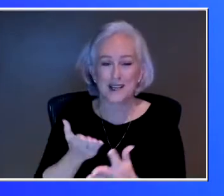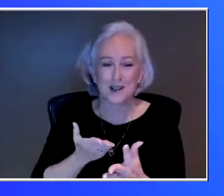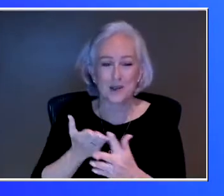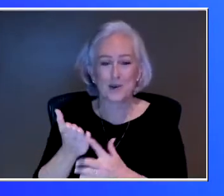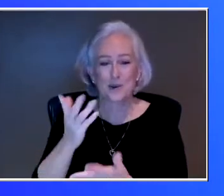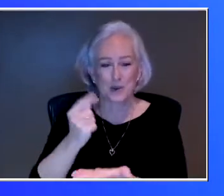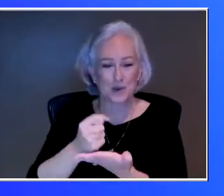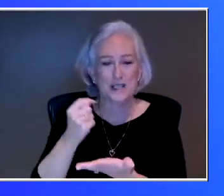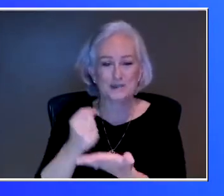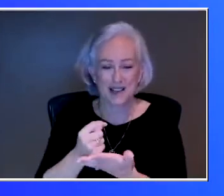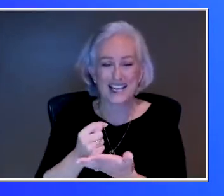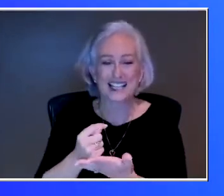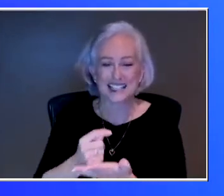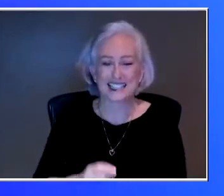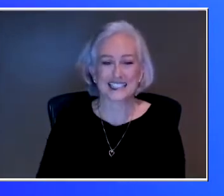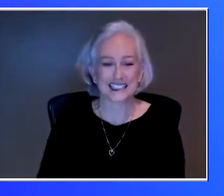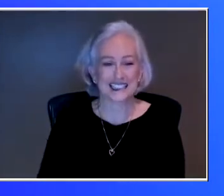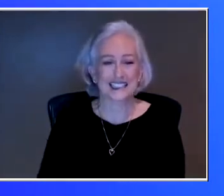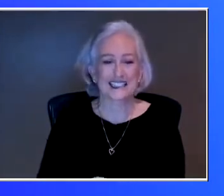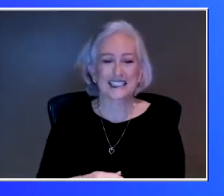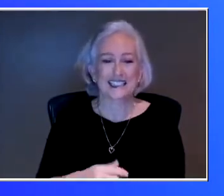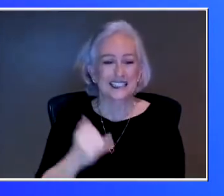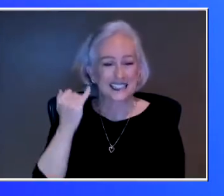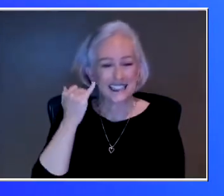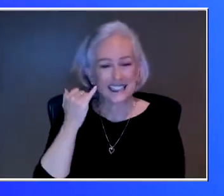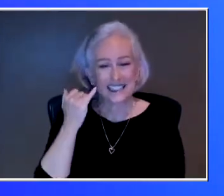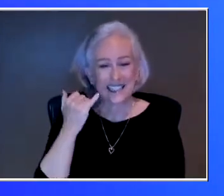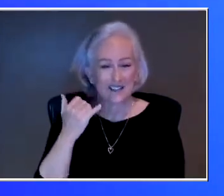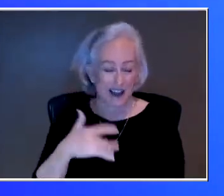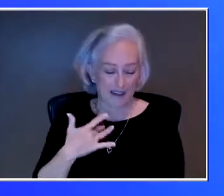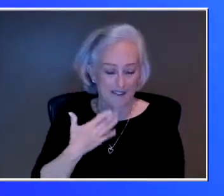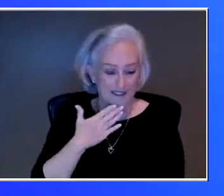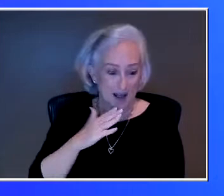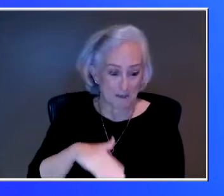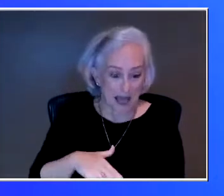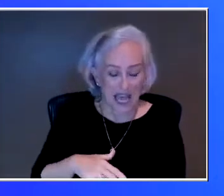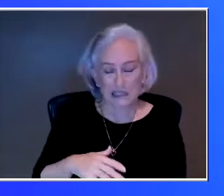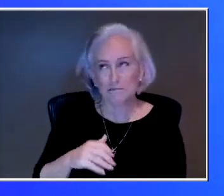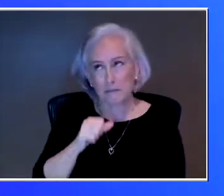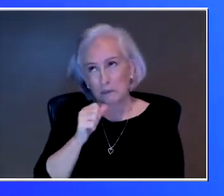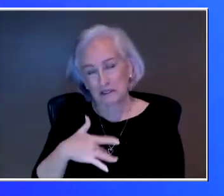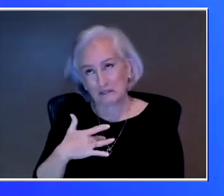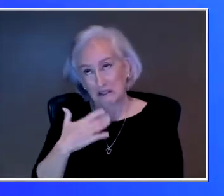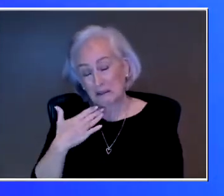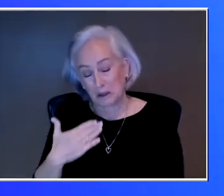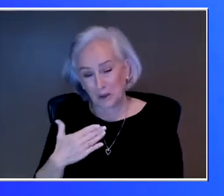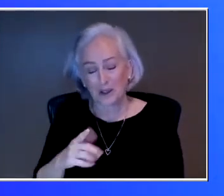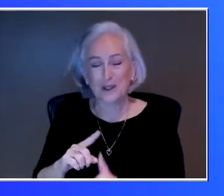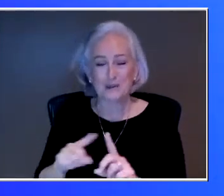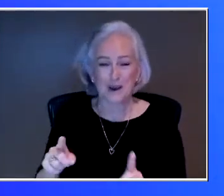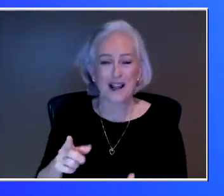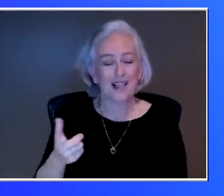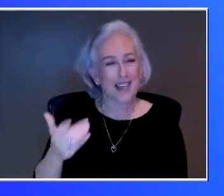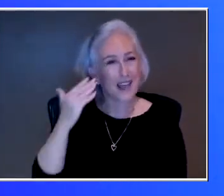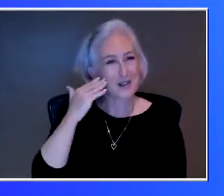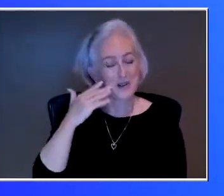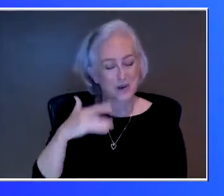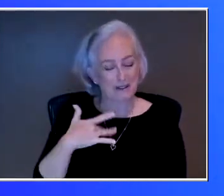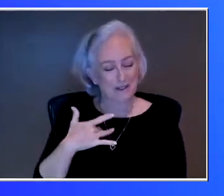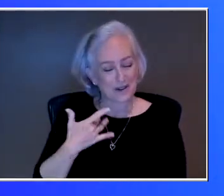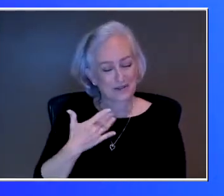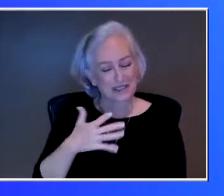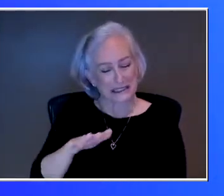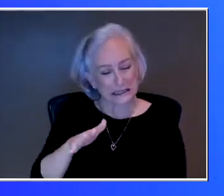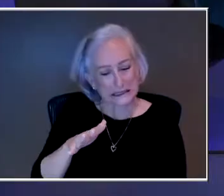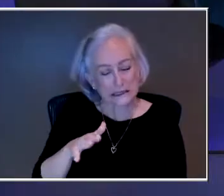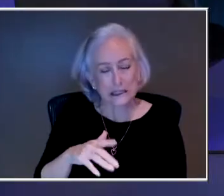When I wasn't feeling bad, they could sense it. I mean, wasn't feeling good. They could sense it, and you know, they were kind and